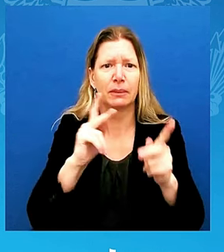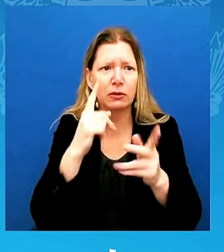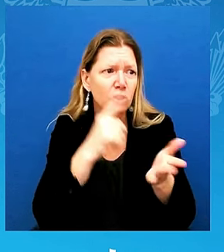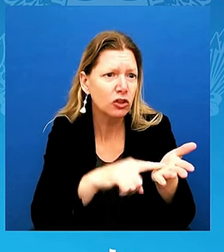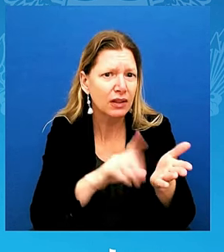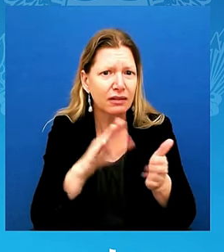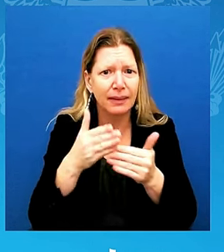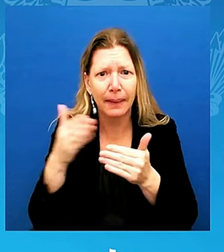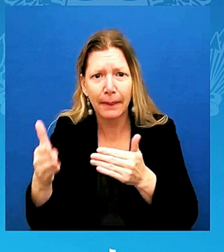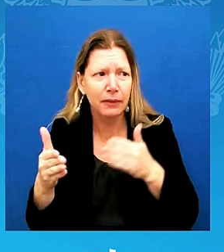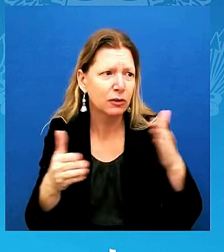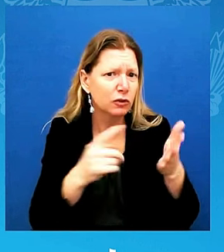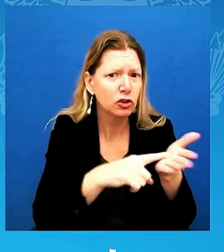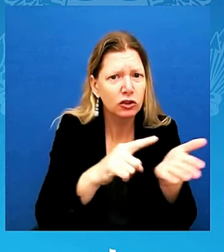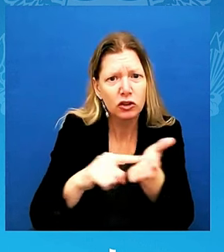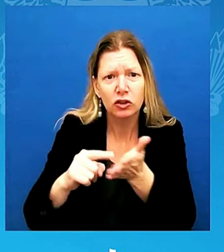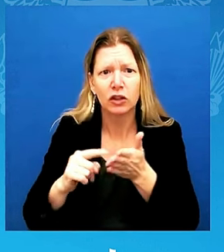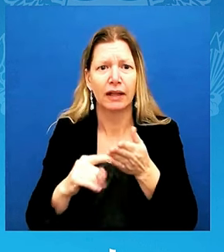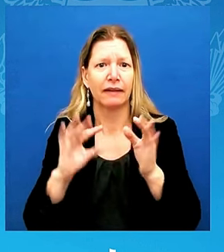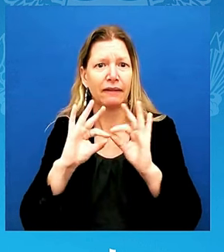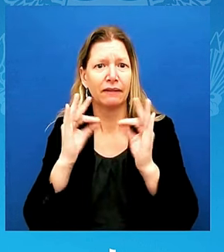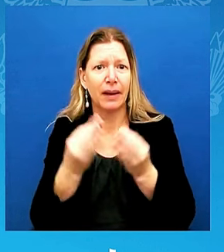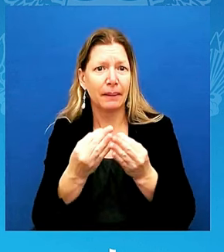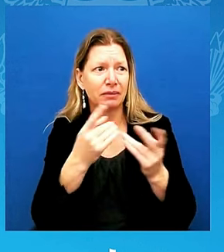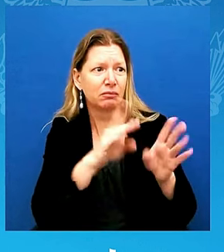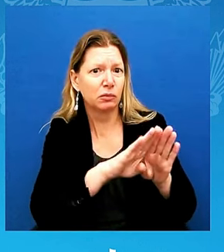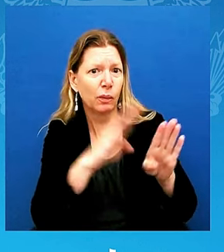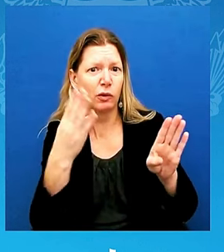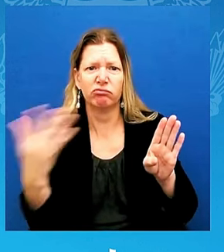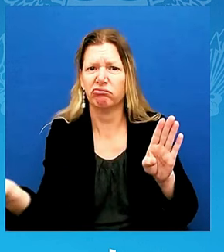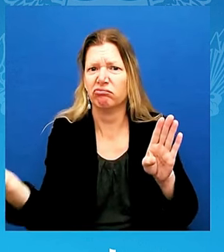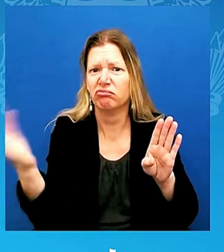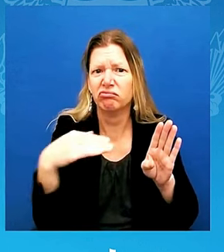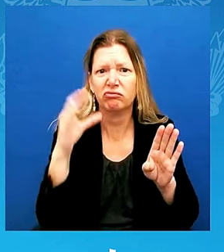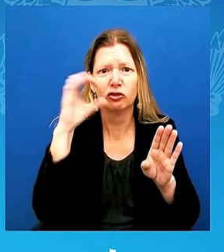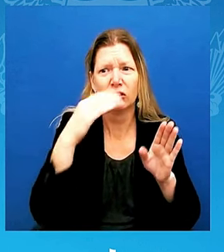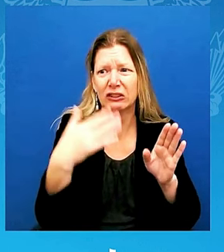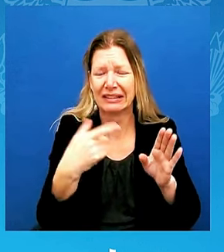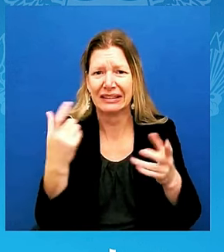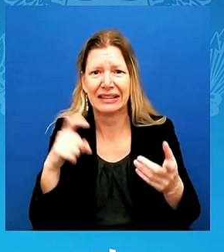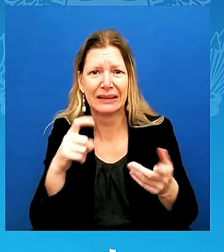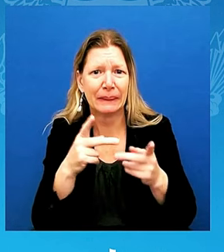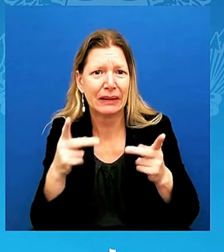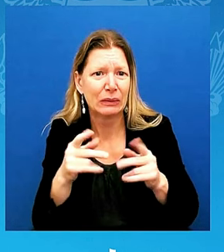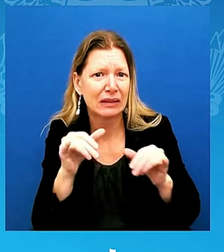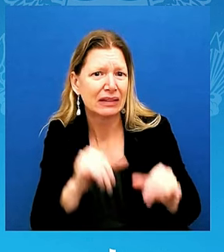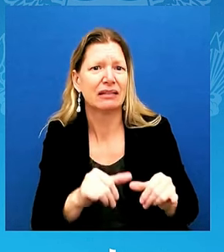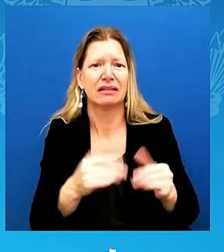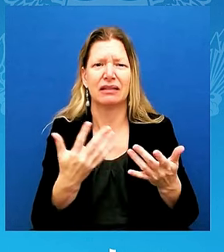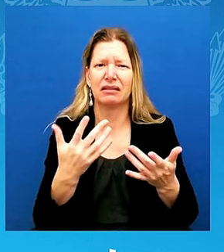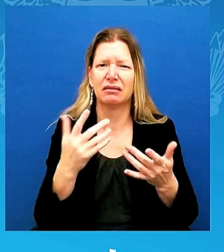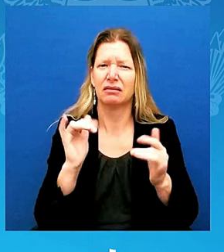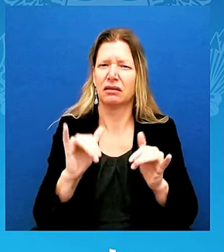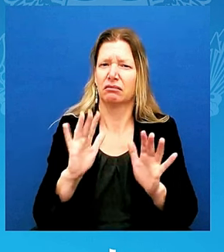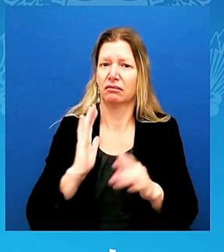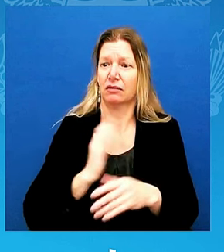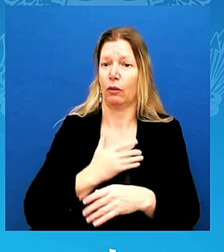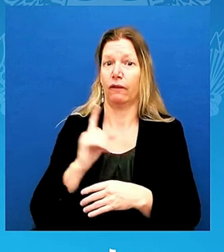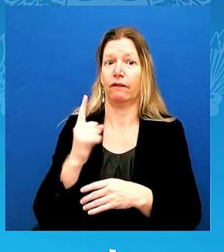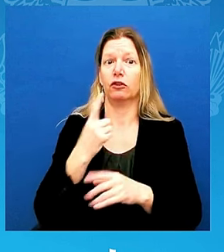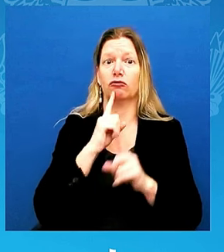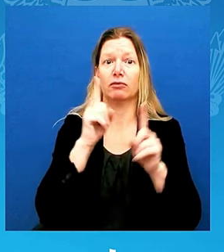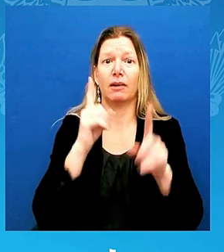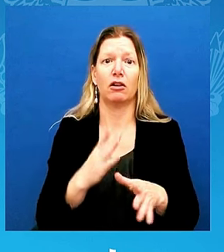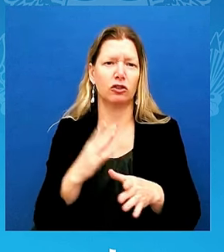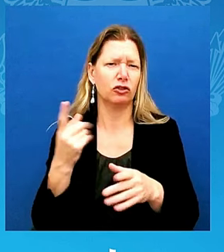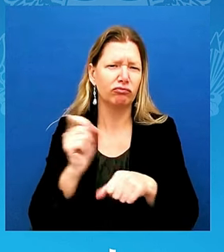need. And as they always do, our first responders are working around the clock, putting their own lives at risk to keep